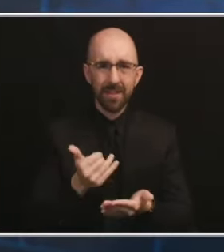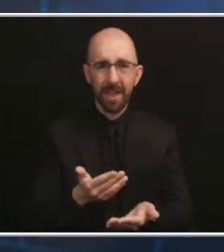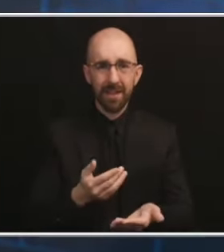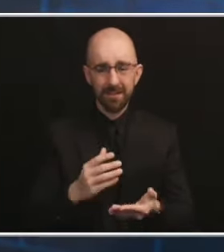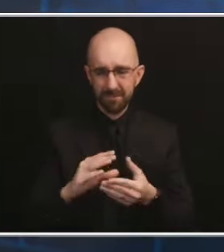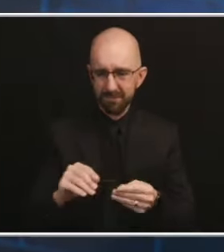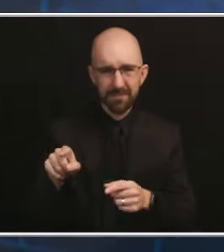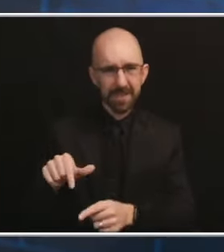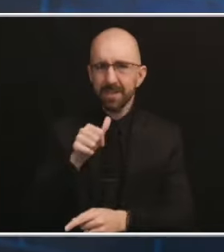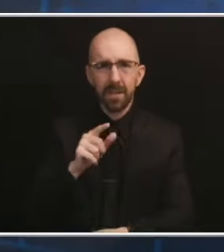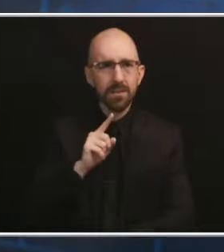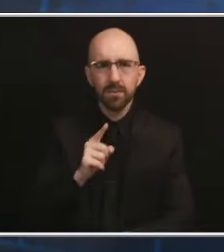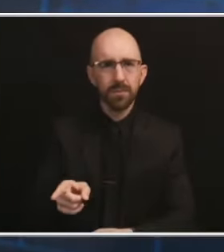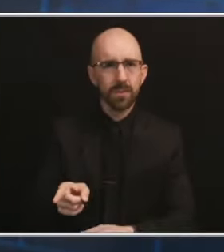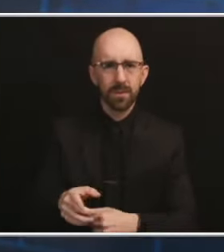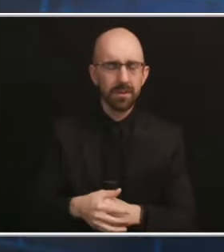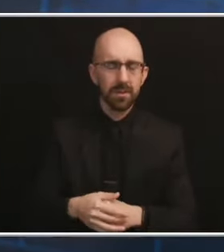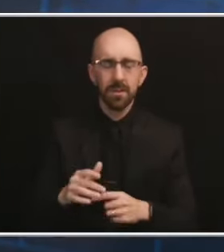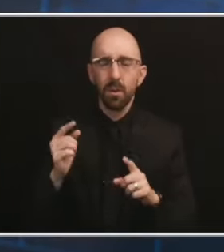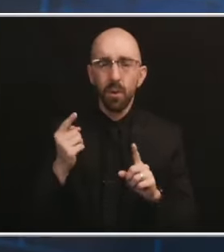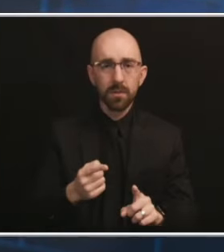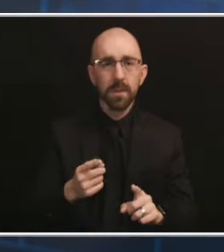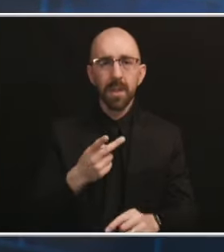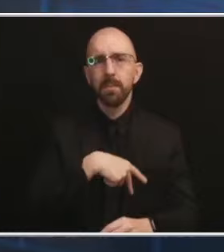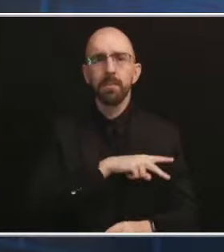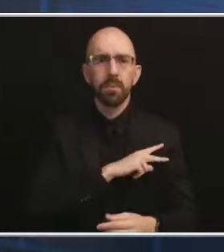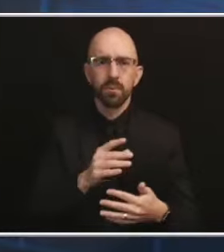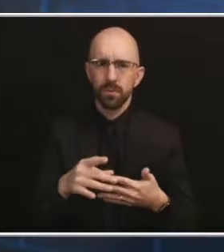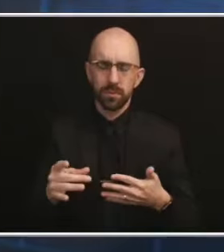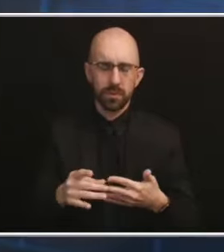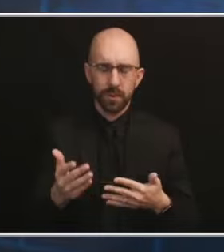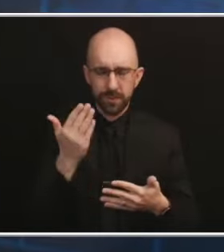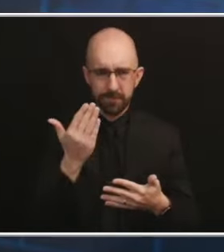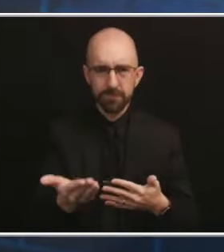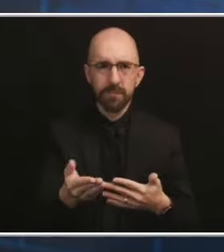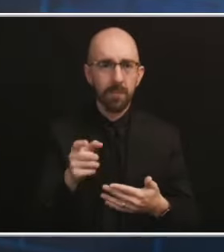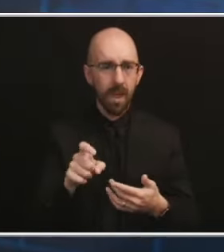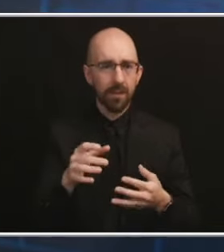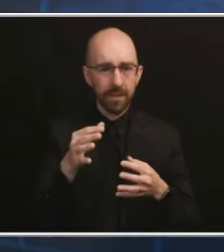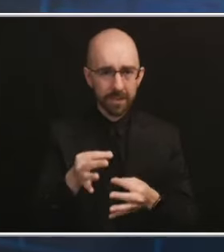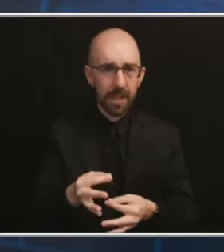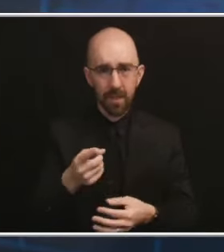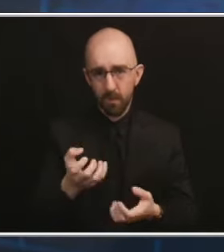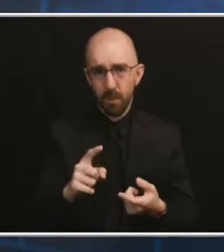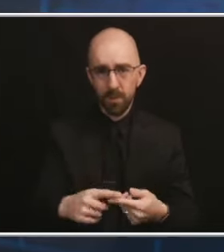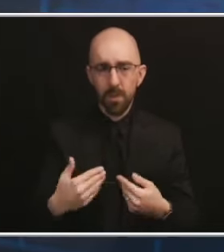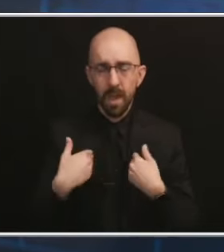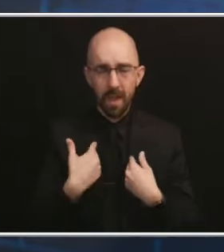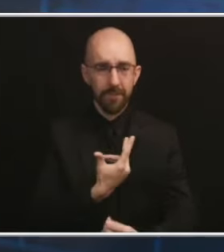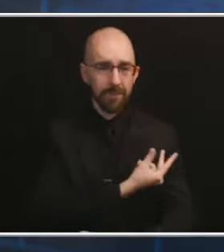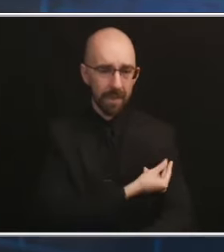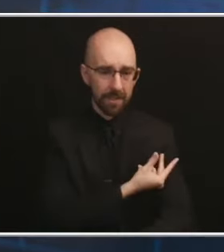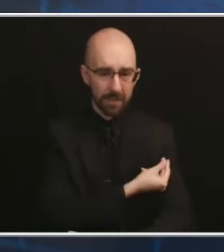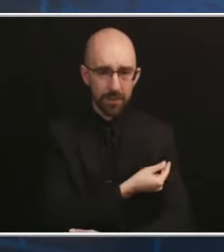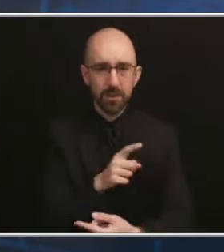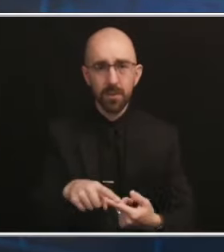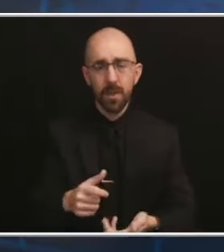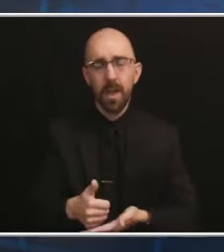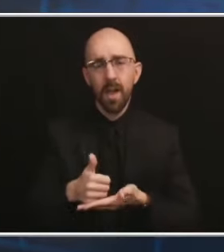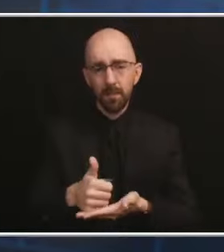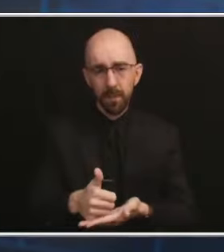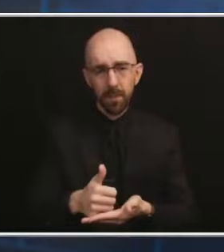case. Ultimately, it's a personal choice. You have to decide if you want to have a vaccination to help you